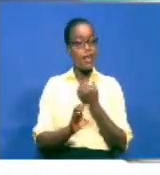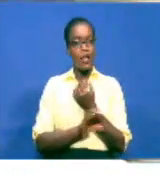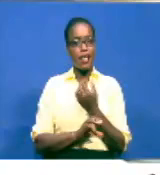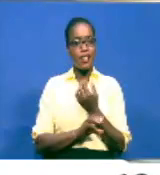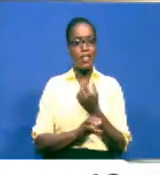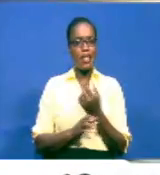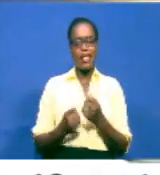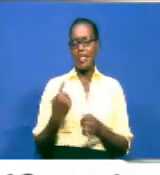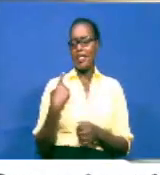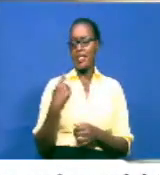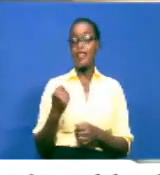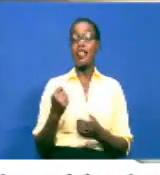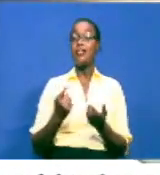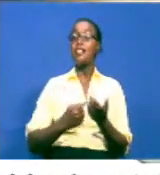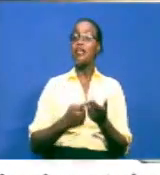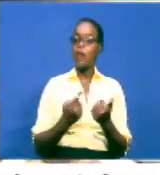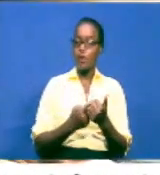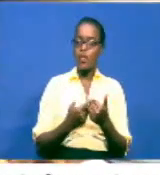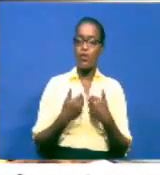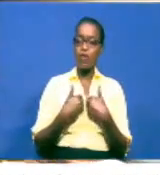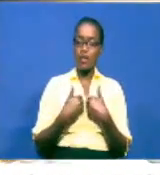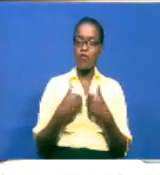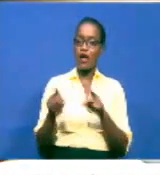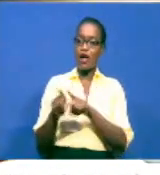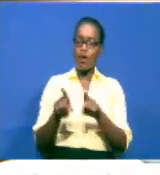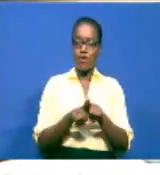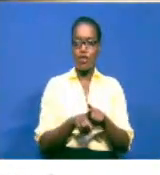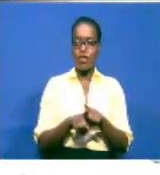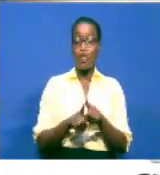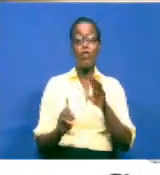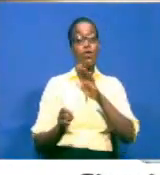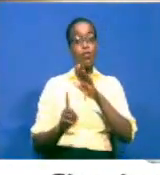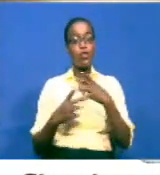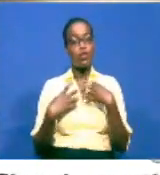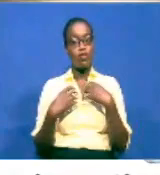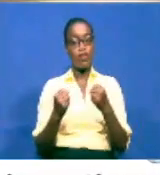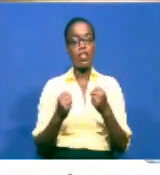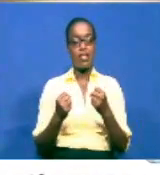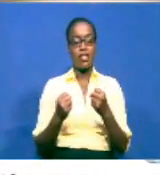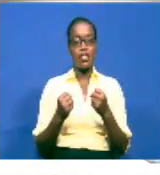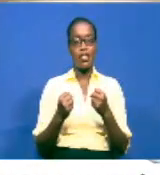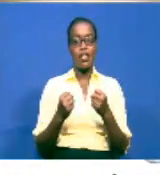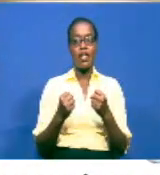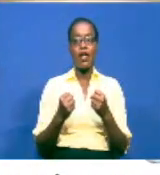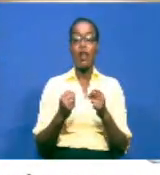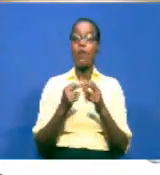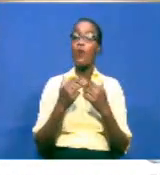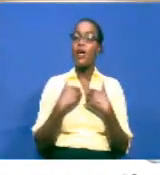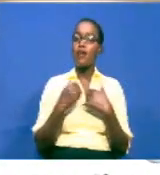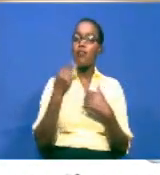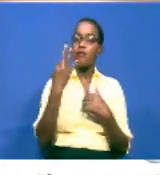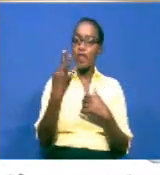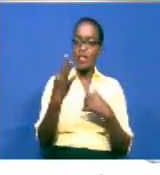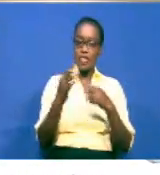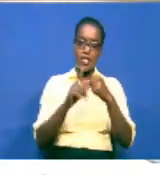the latest statistics as we have, according to the Ministry of Health, is that we have reported